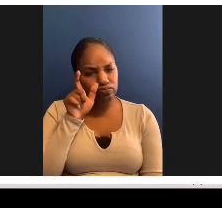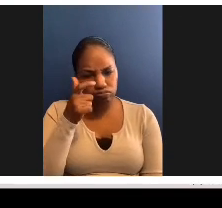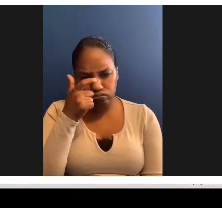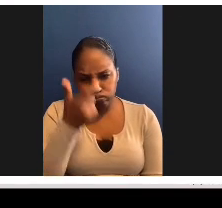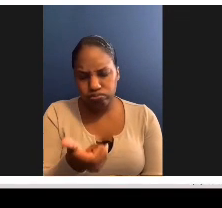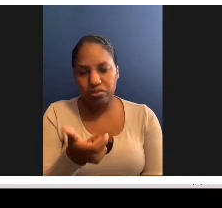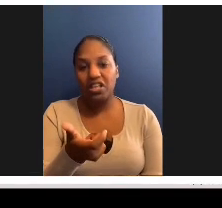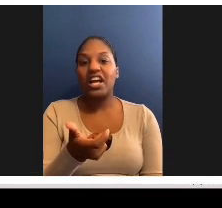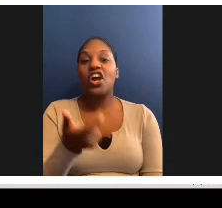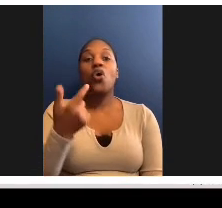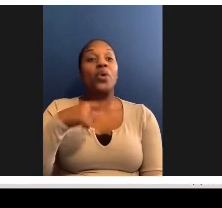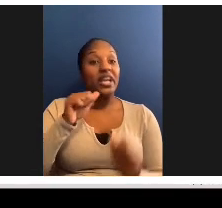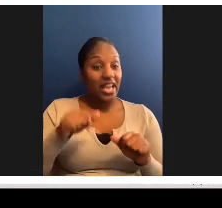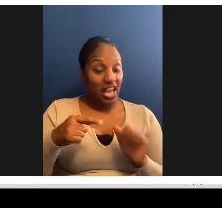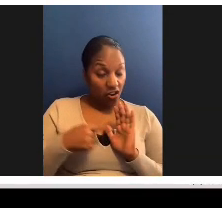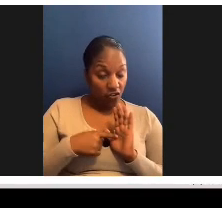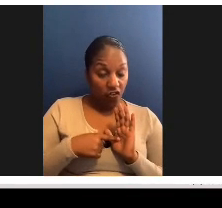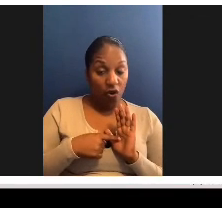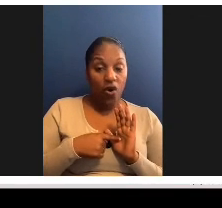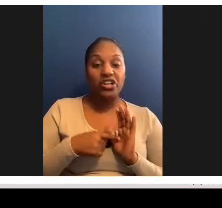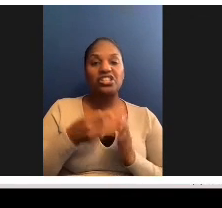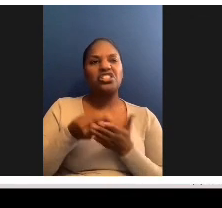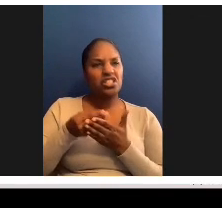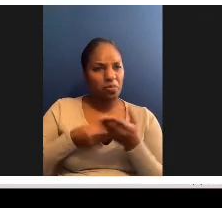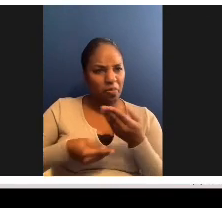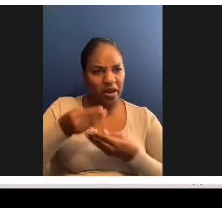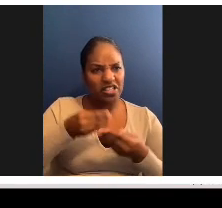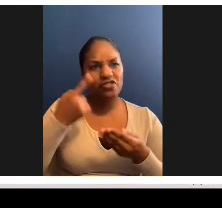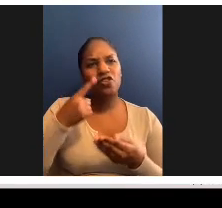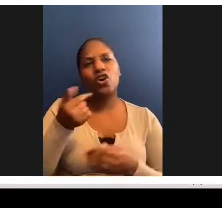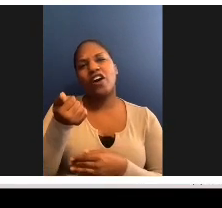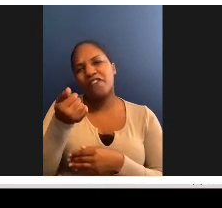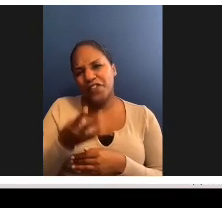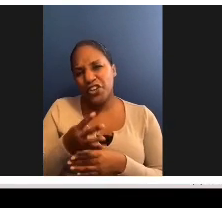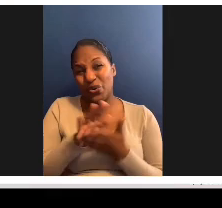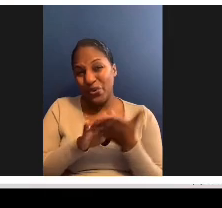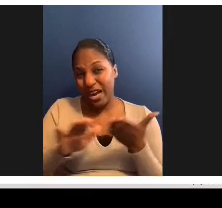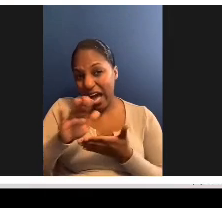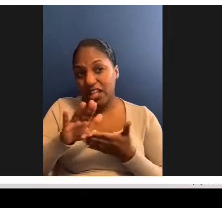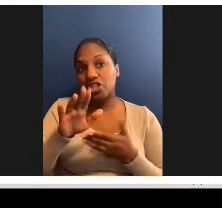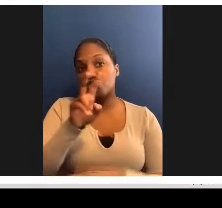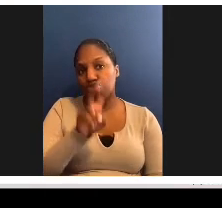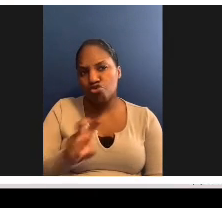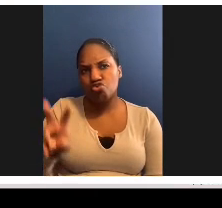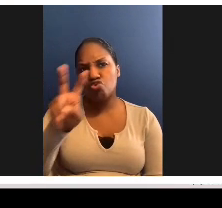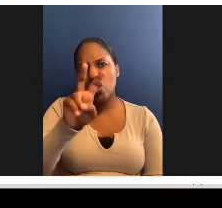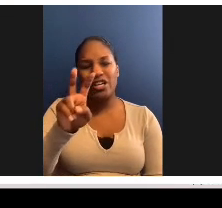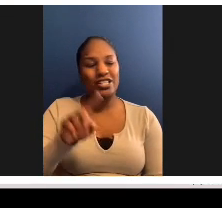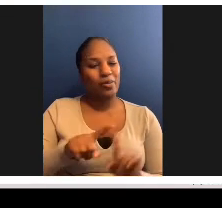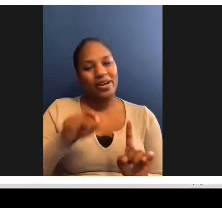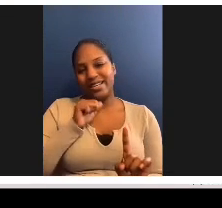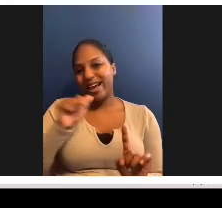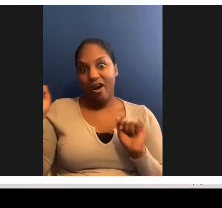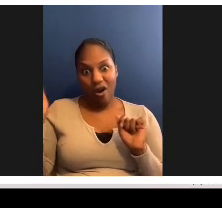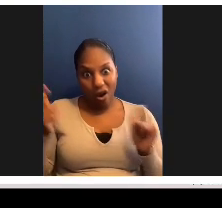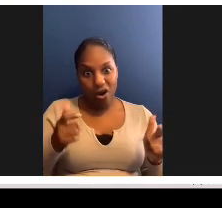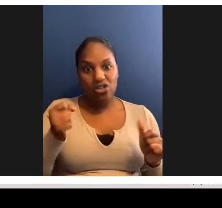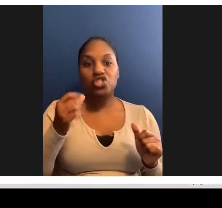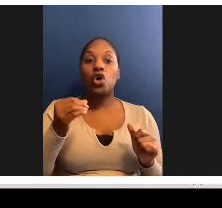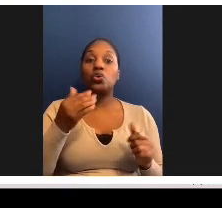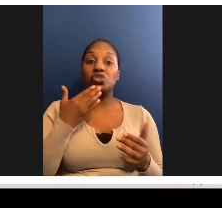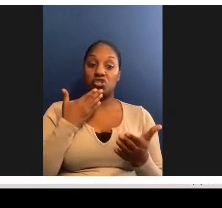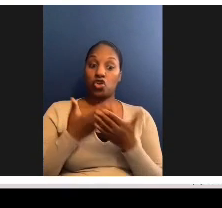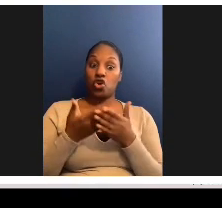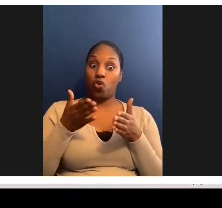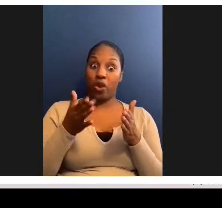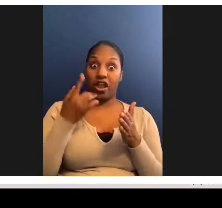could afford to budget for a couple college tours for our students, but not all. So this is a great way for